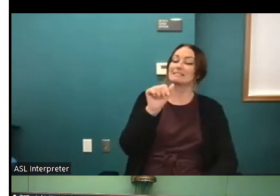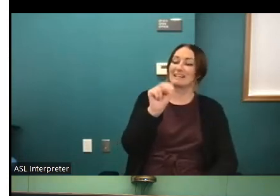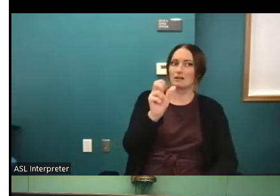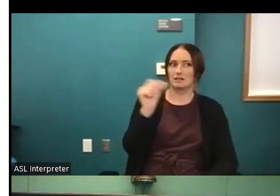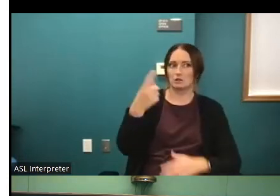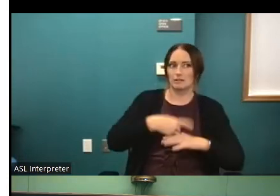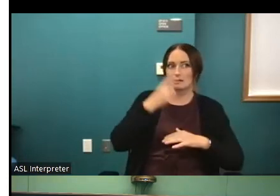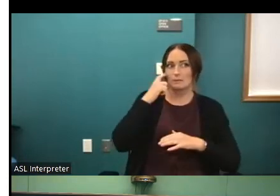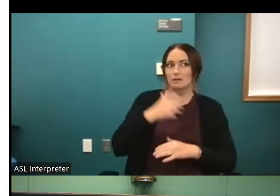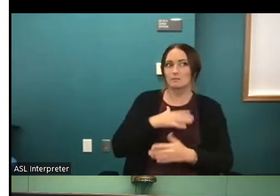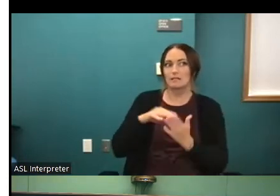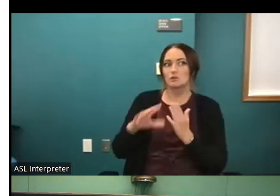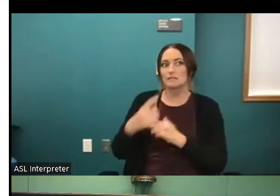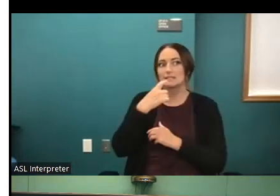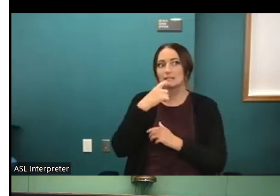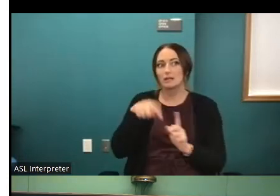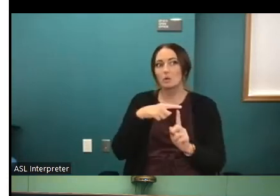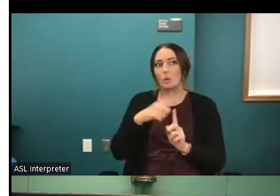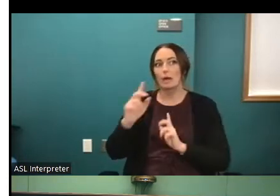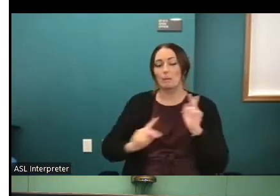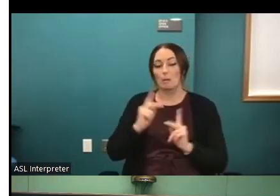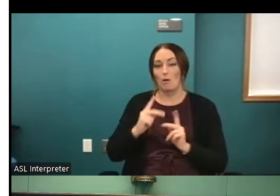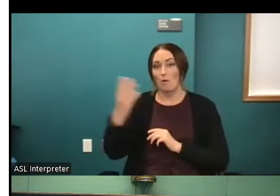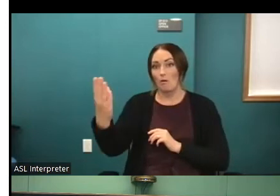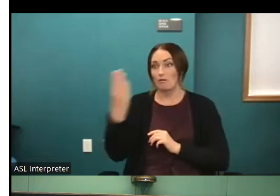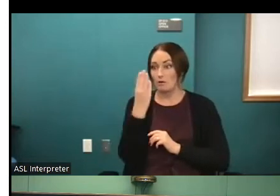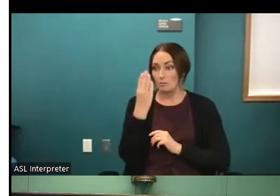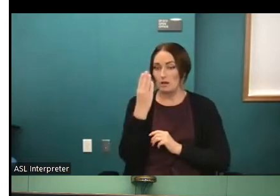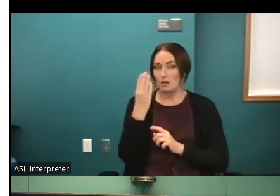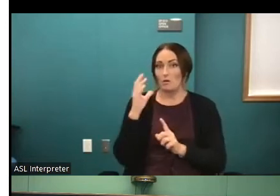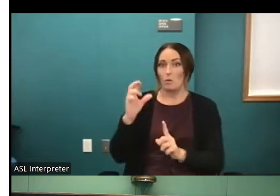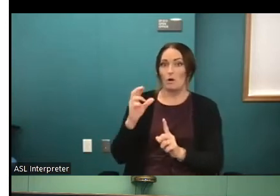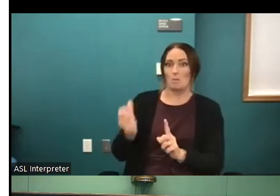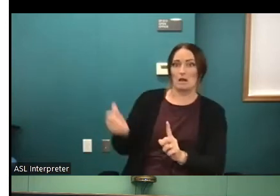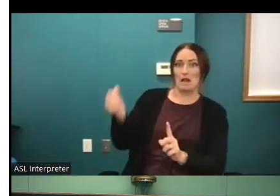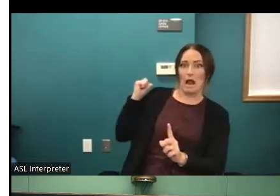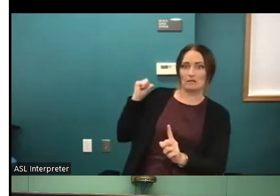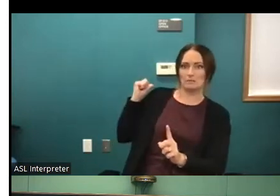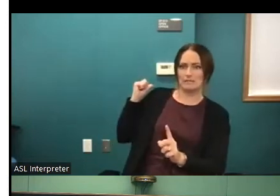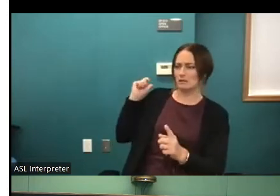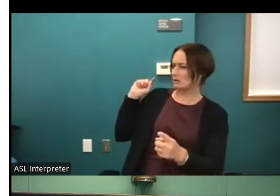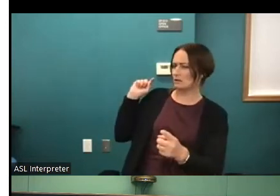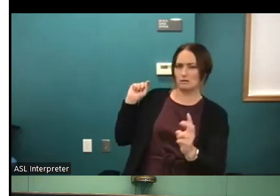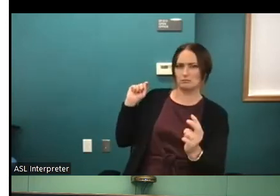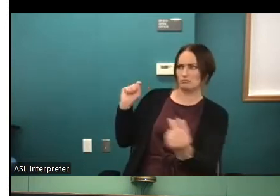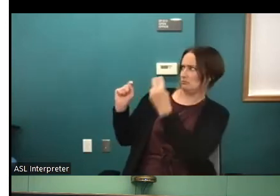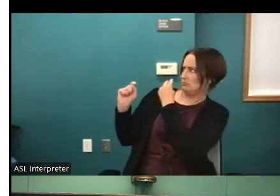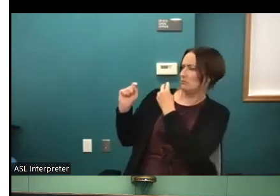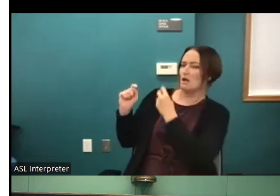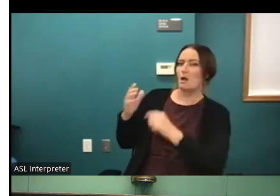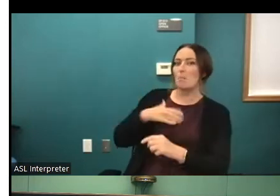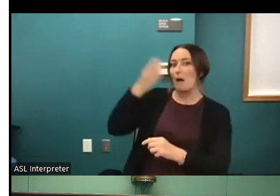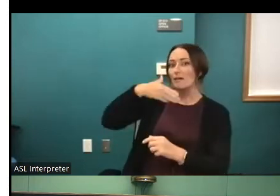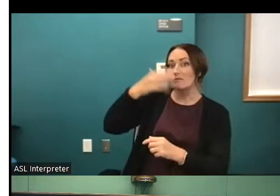said, hey, when people are talking in front of me, if a kid is talking behind me, it's turning my front mic off and engaging my back